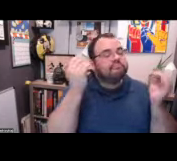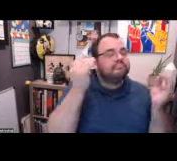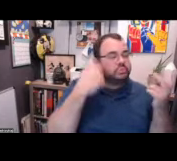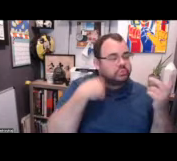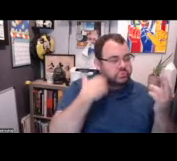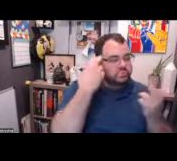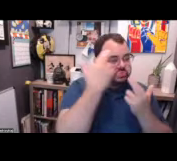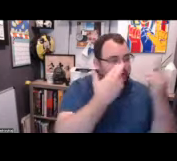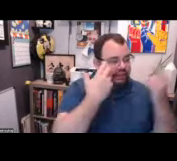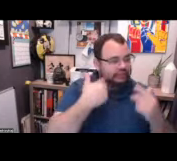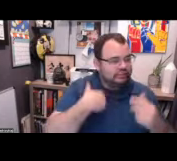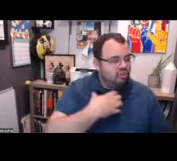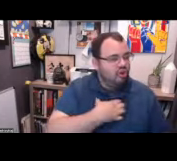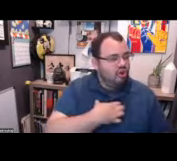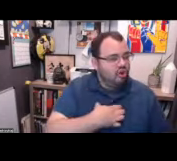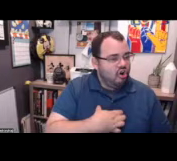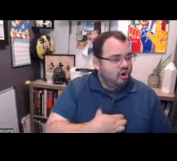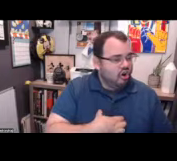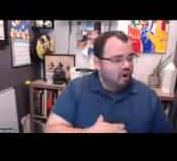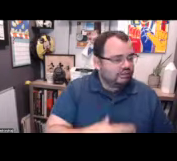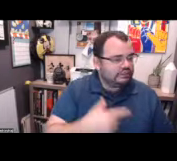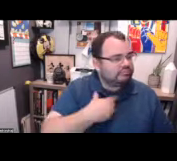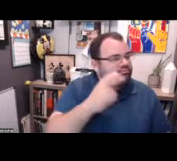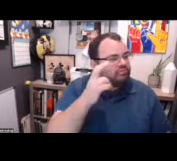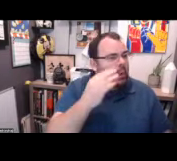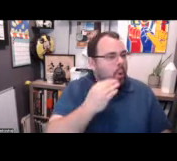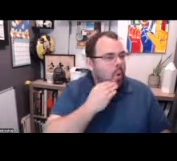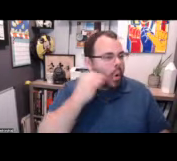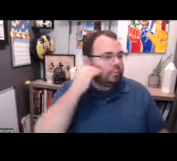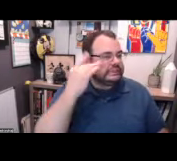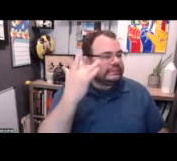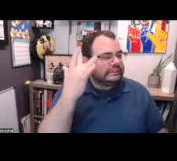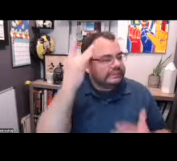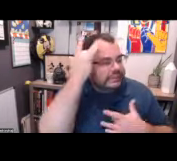then I realized that I was